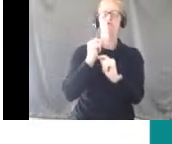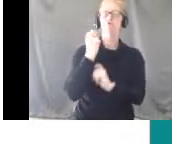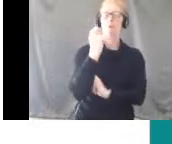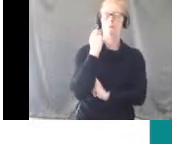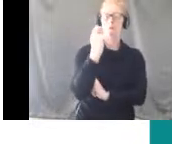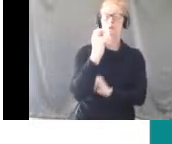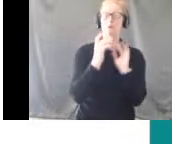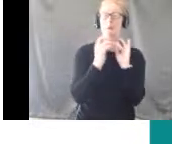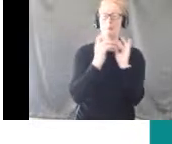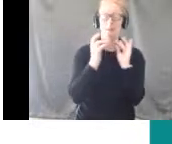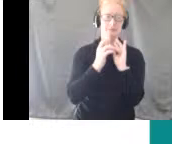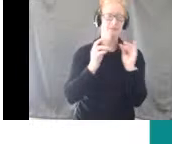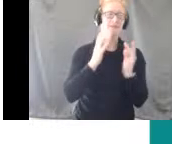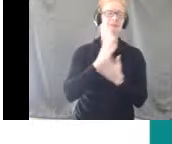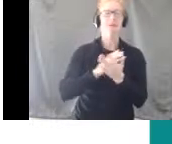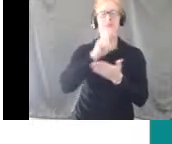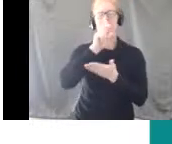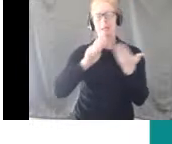design, etc.